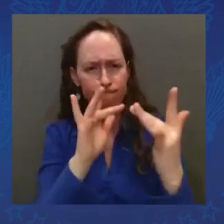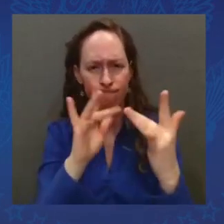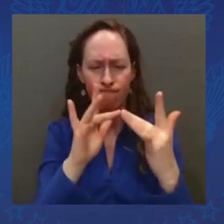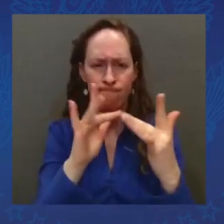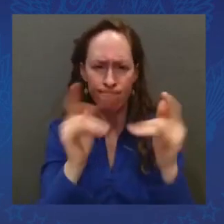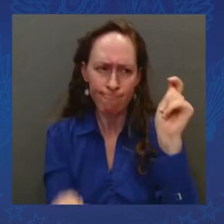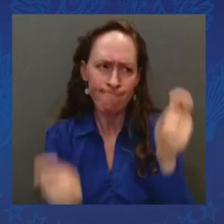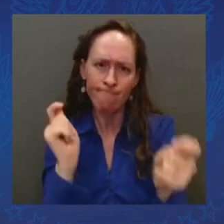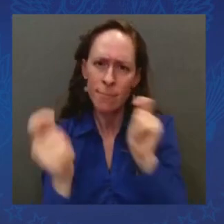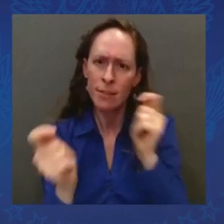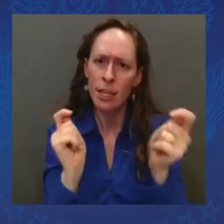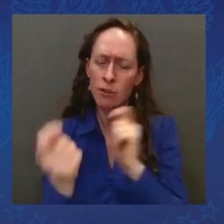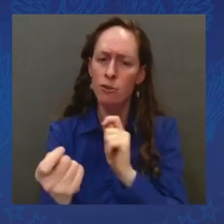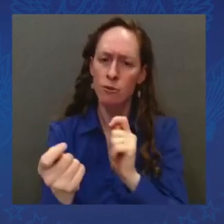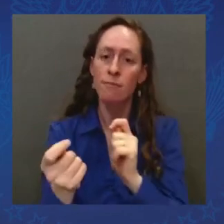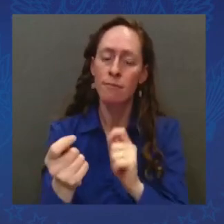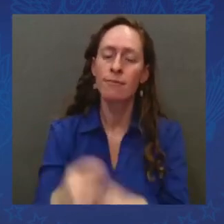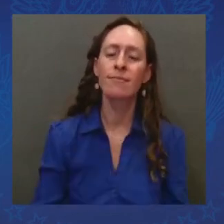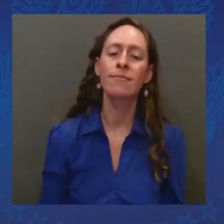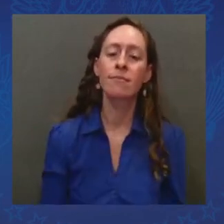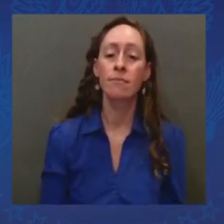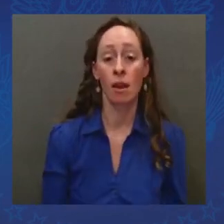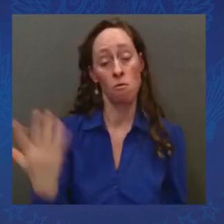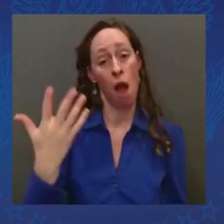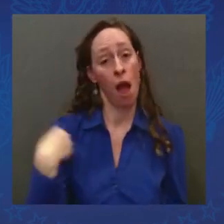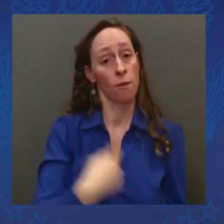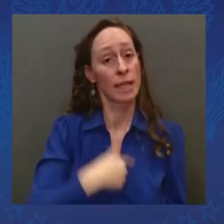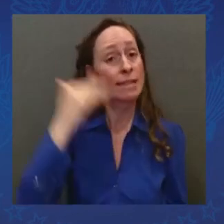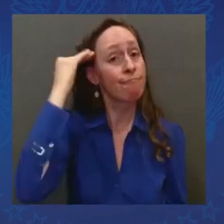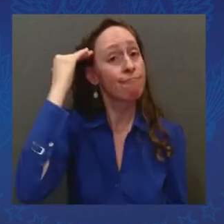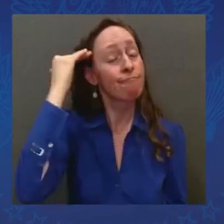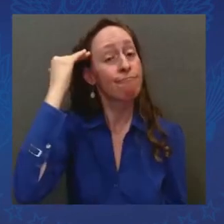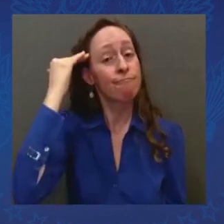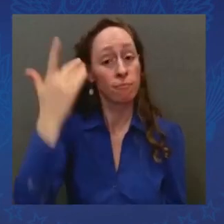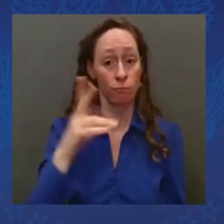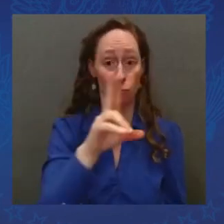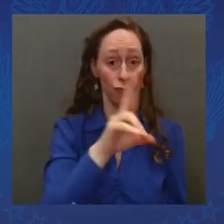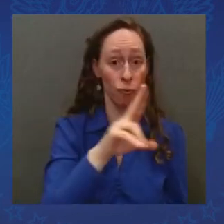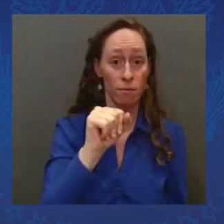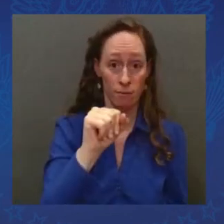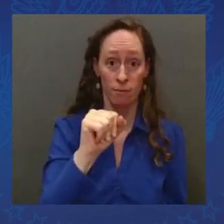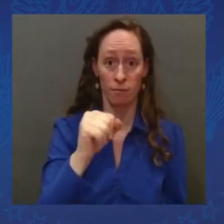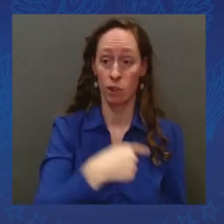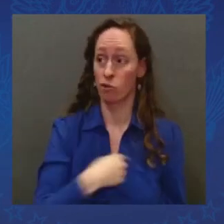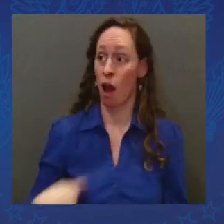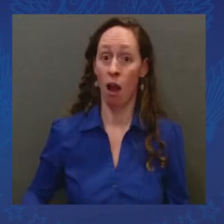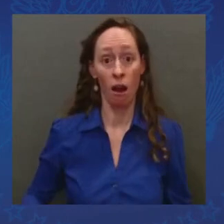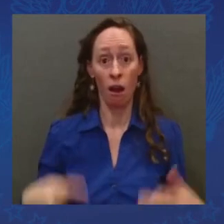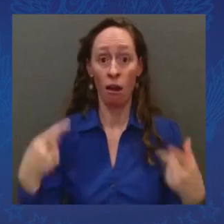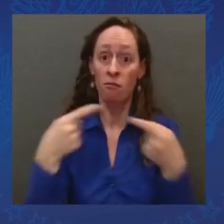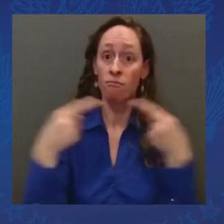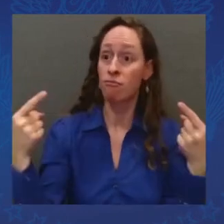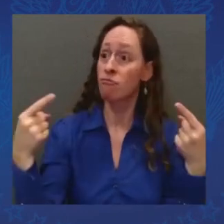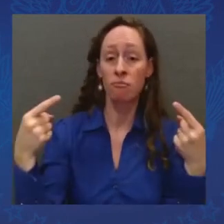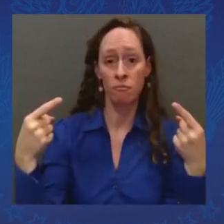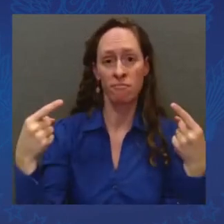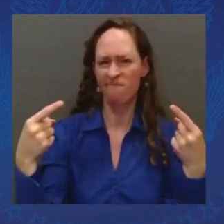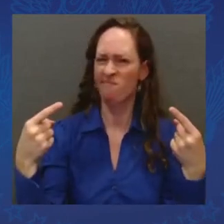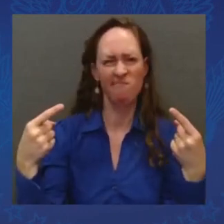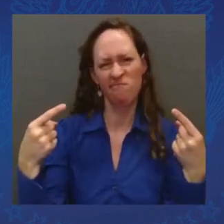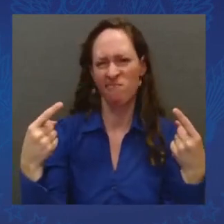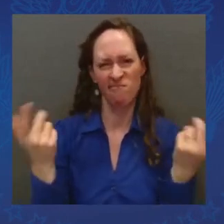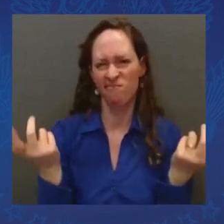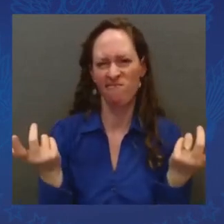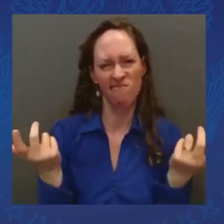not an option. It is unrealistic for one side to remodel the other, and conflict and confrontation has unbearable consequences for